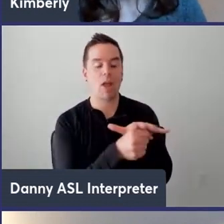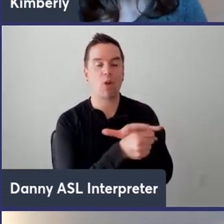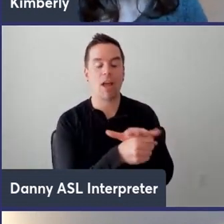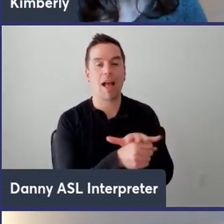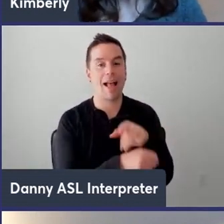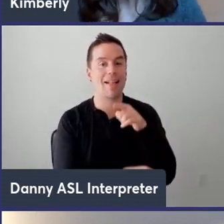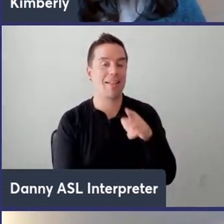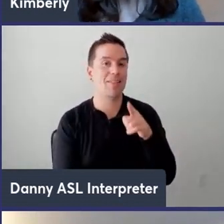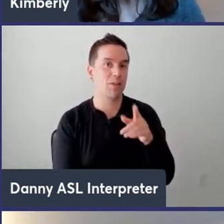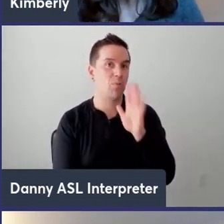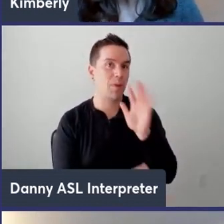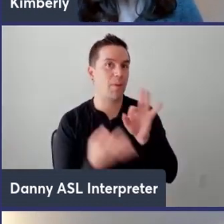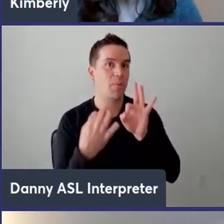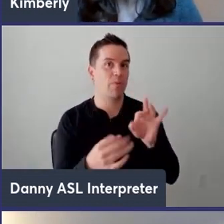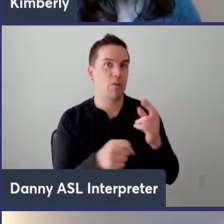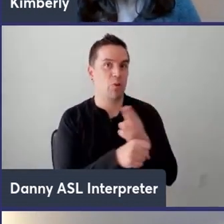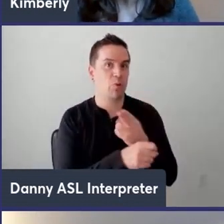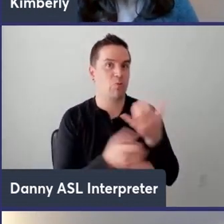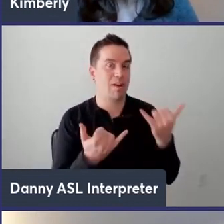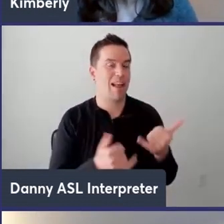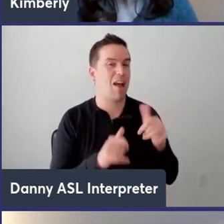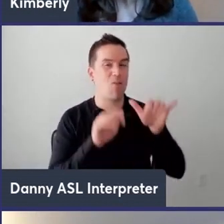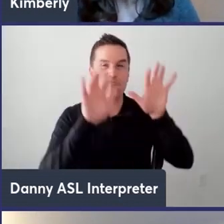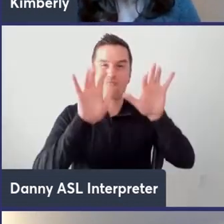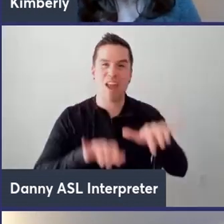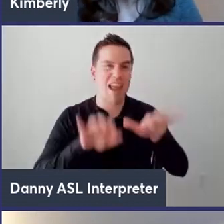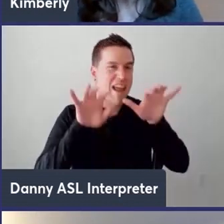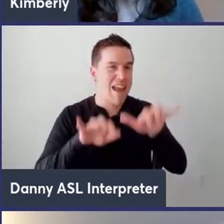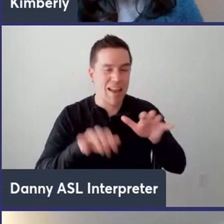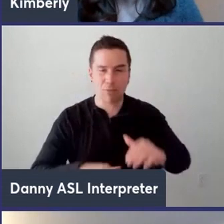of the rains that we've been receiving